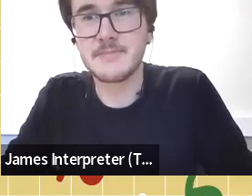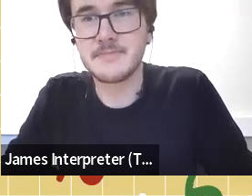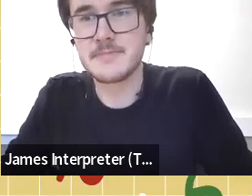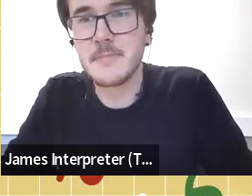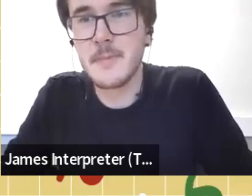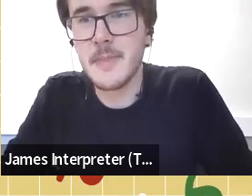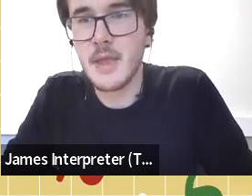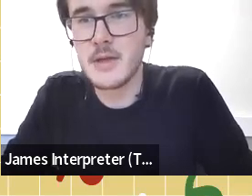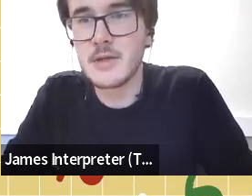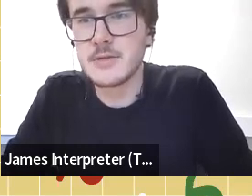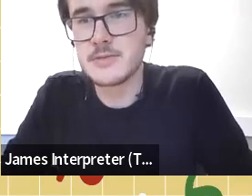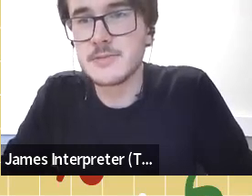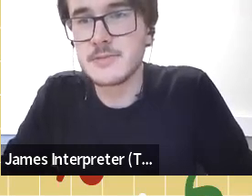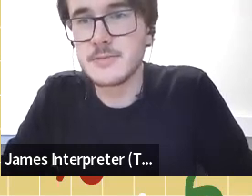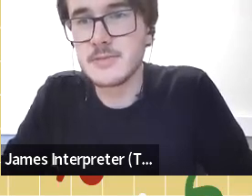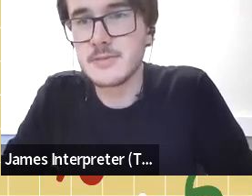Megina.